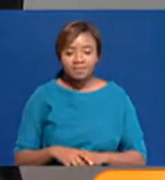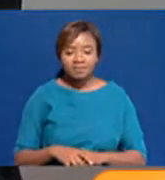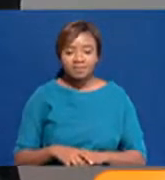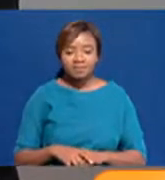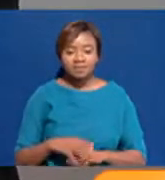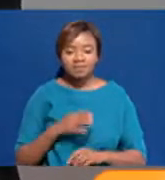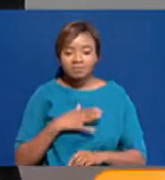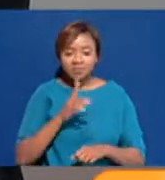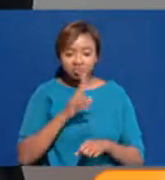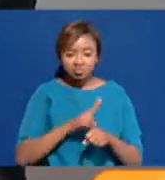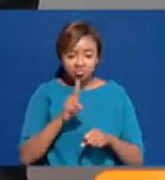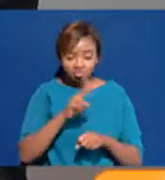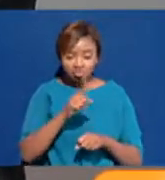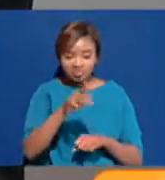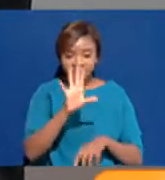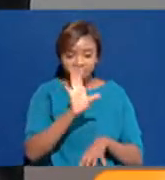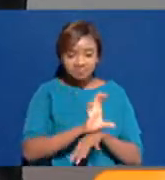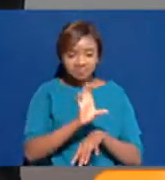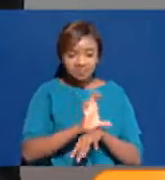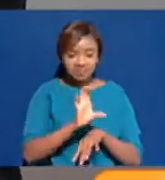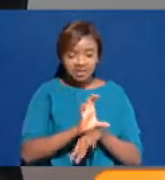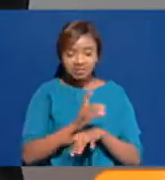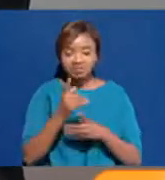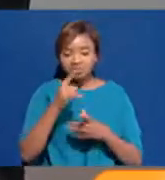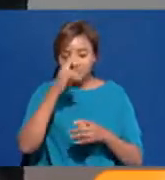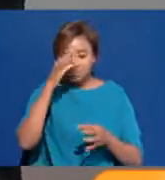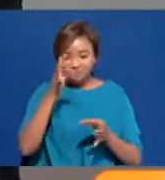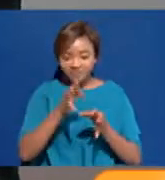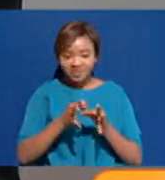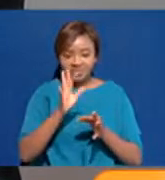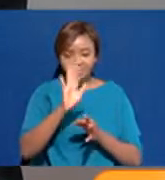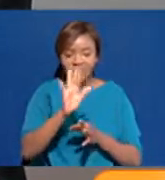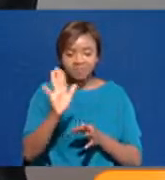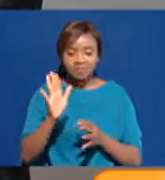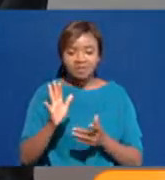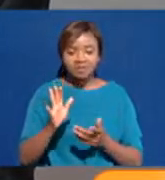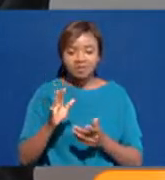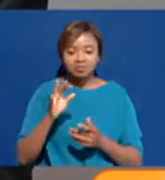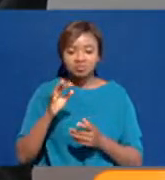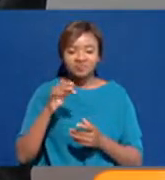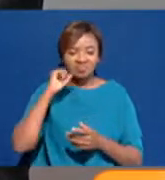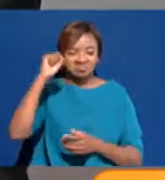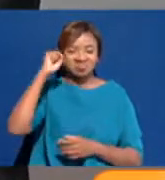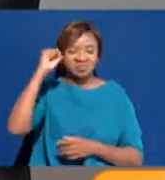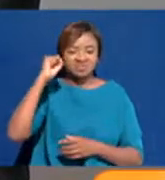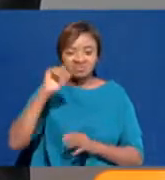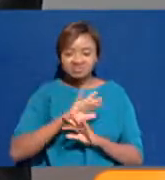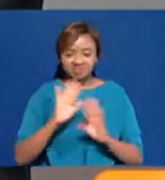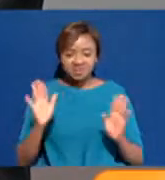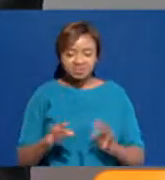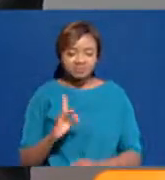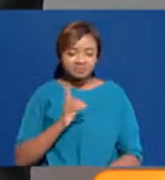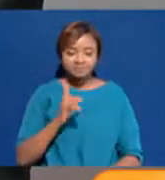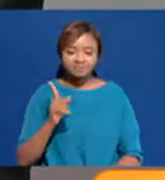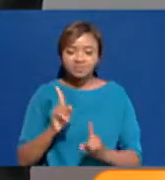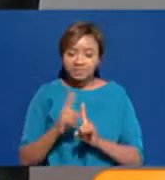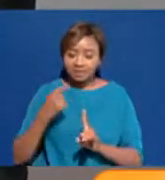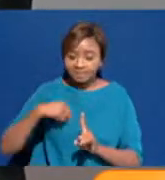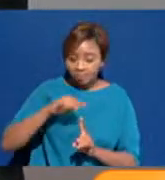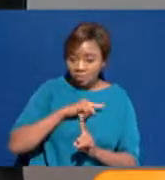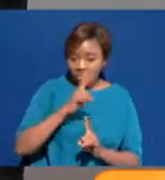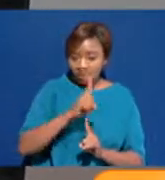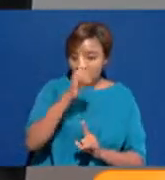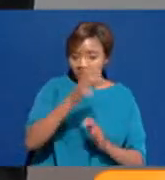not instrumentalize your faith or your worship for political gain. And we as religious leaders,